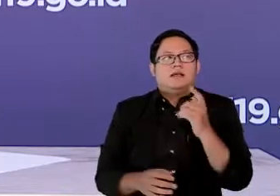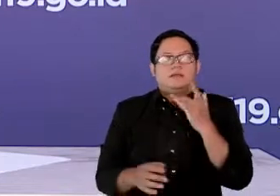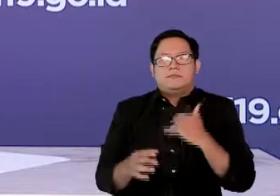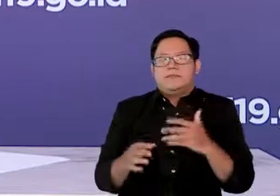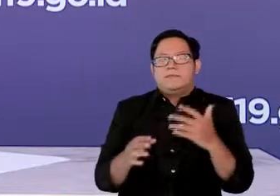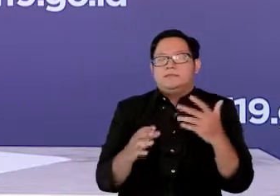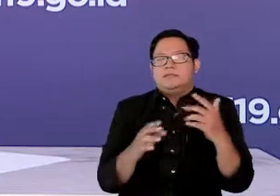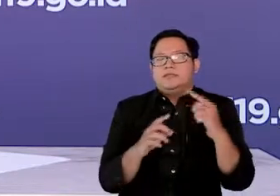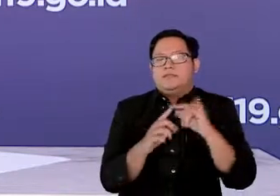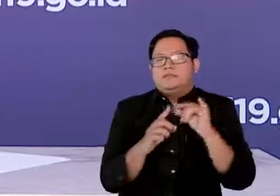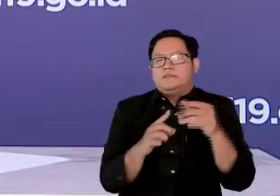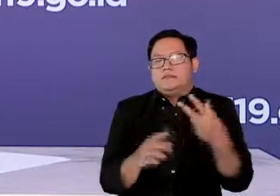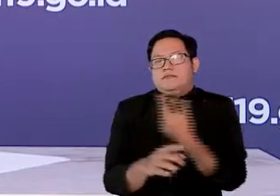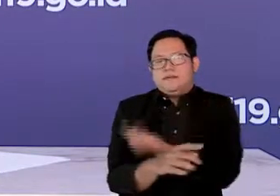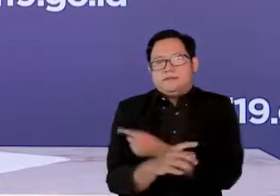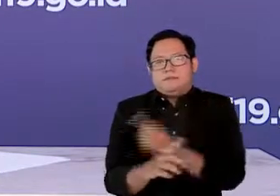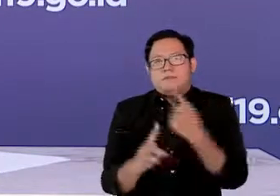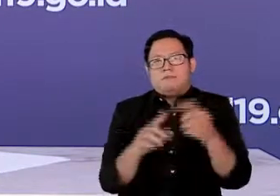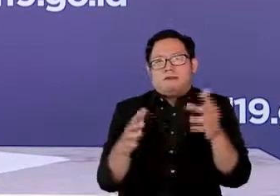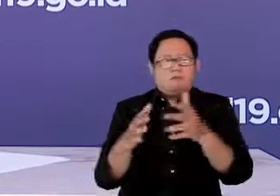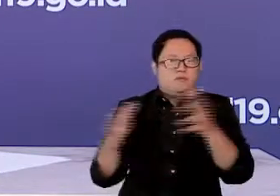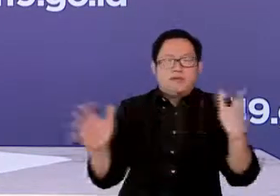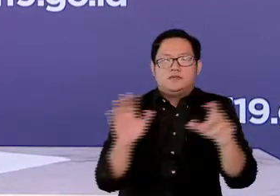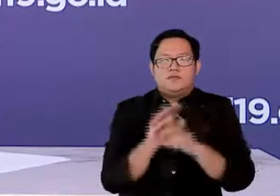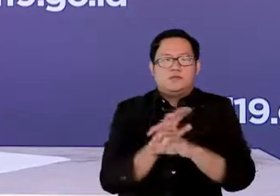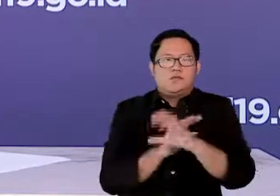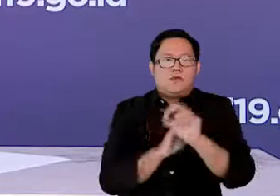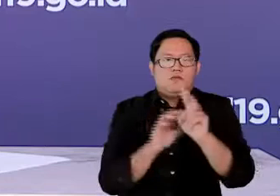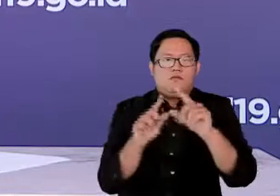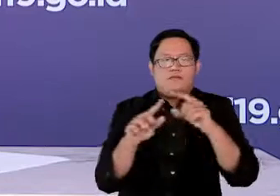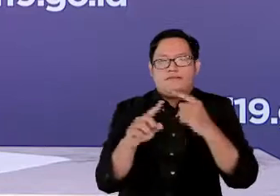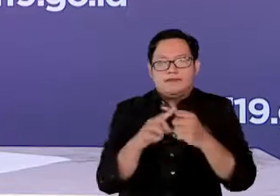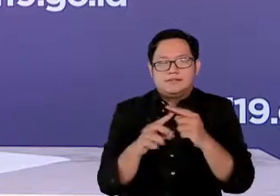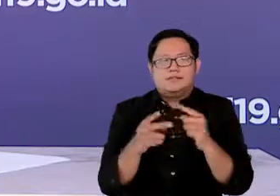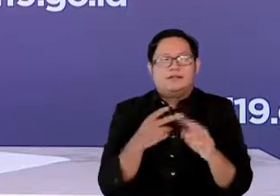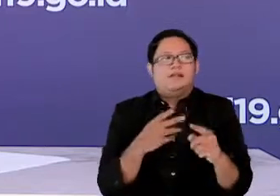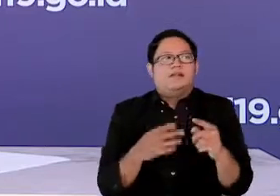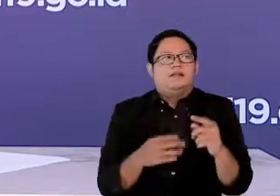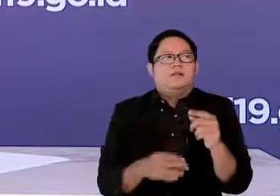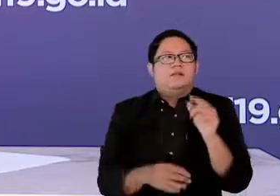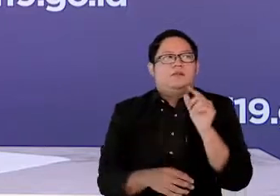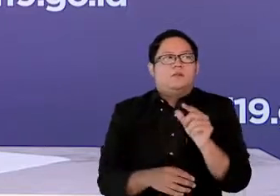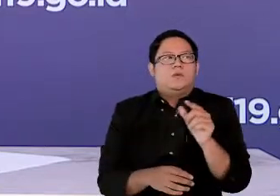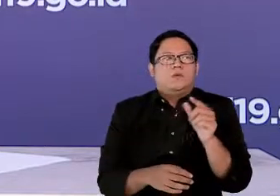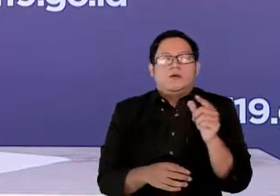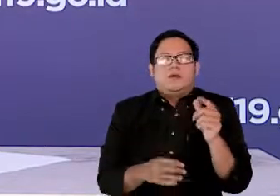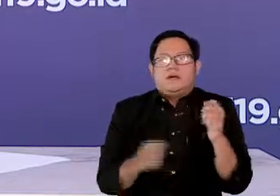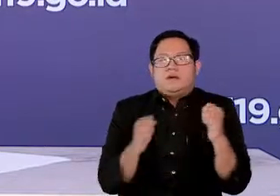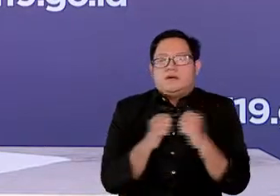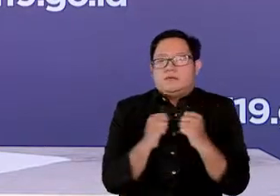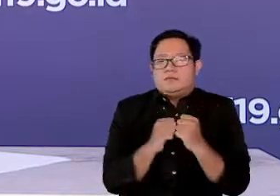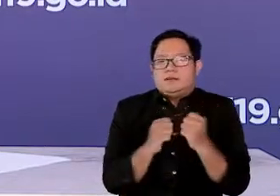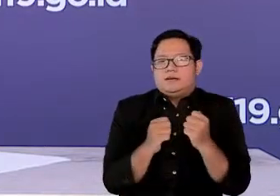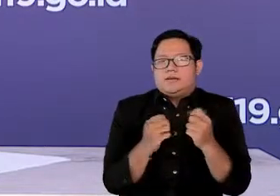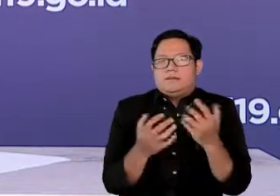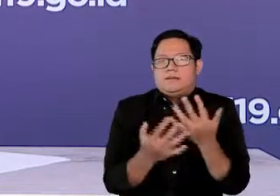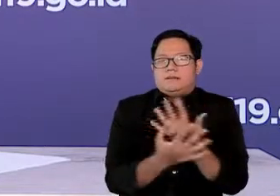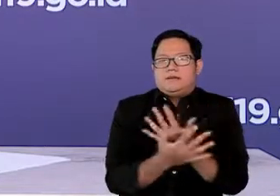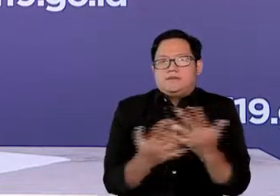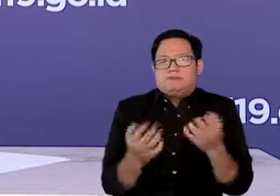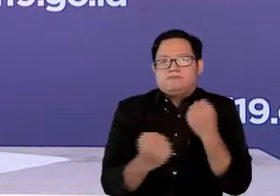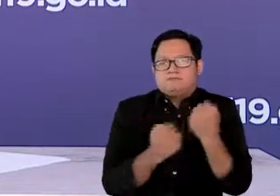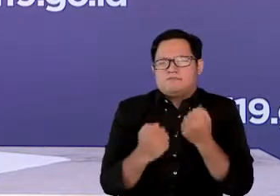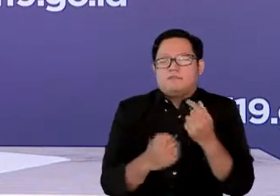and increasing the vaccination capacity of AMC, or Advanced Market Commitment countries, which